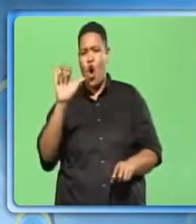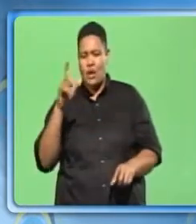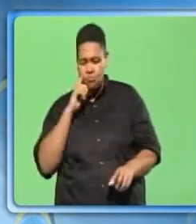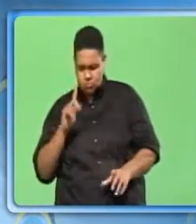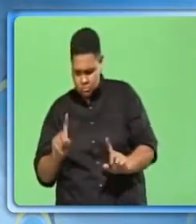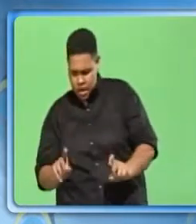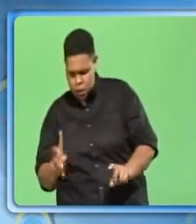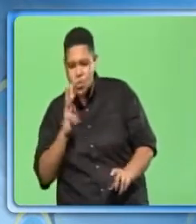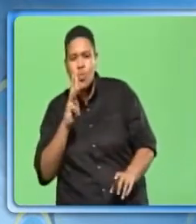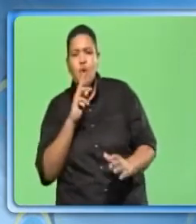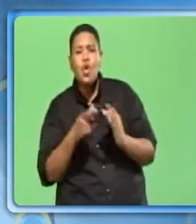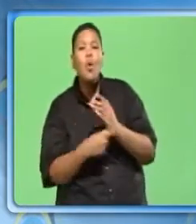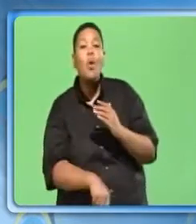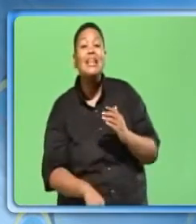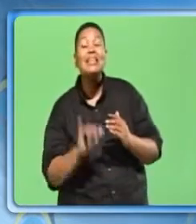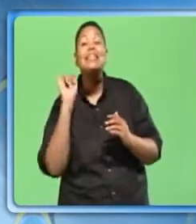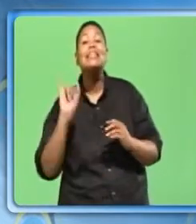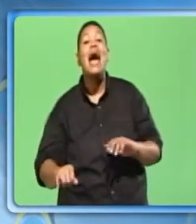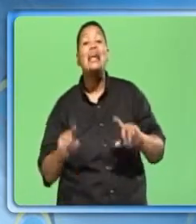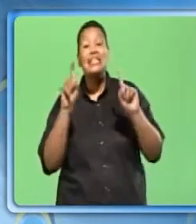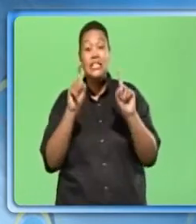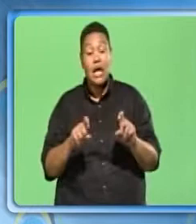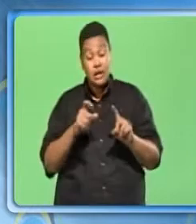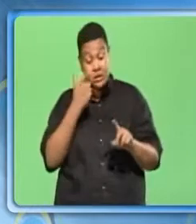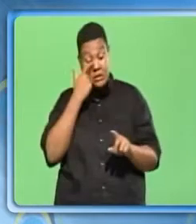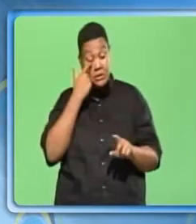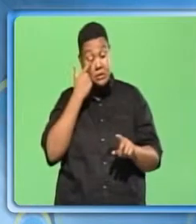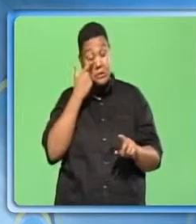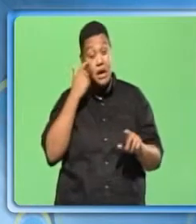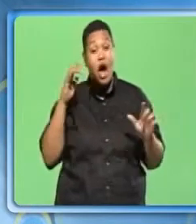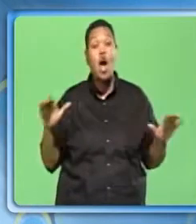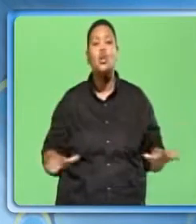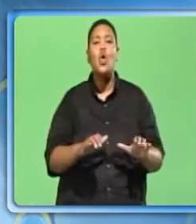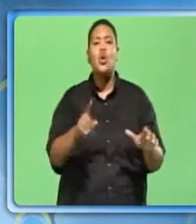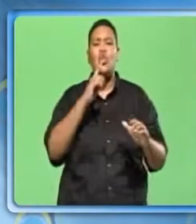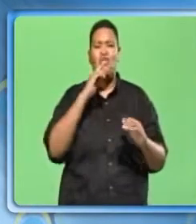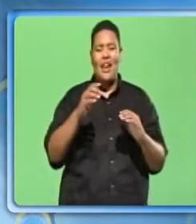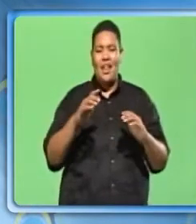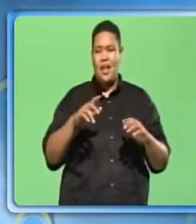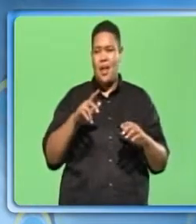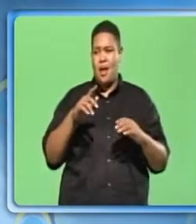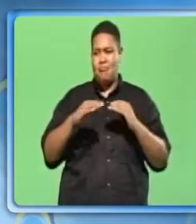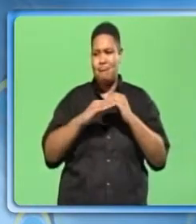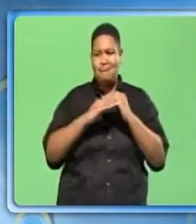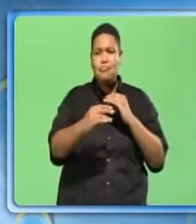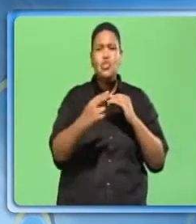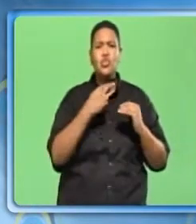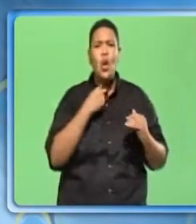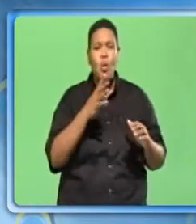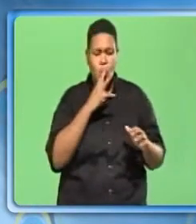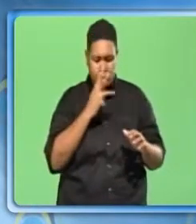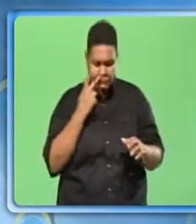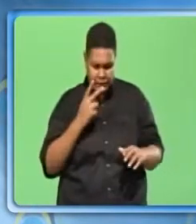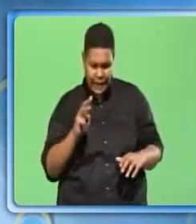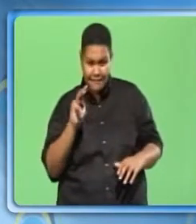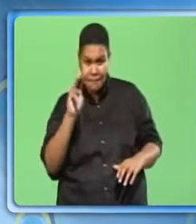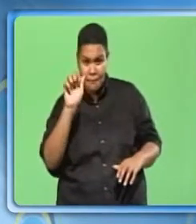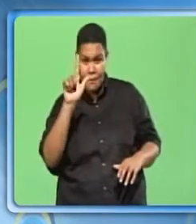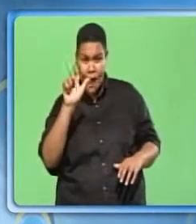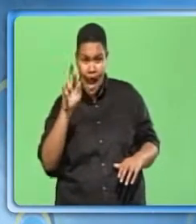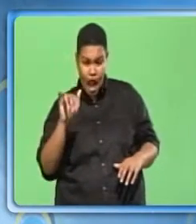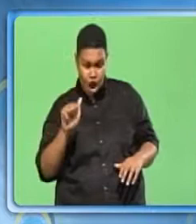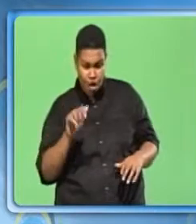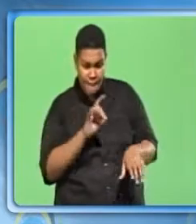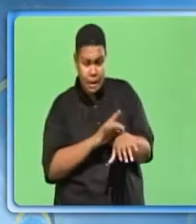quality. Such tests are also done in stagnant pools to tell if malaria-carrying mosquitoes are